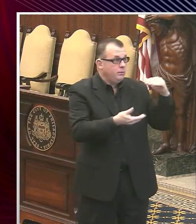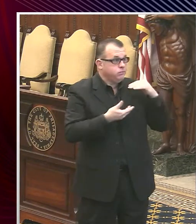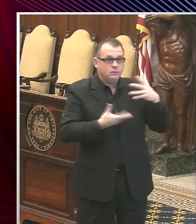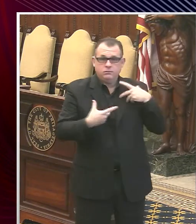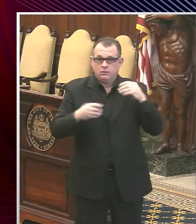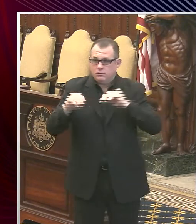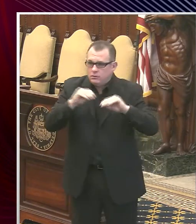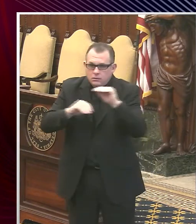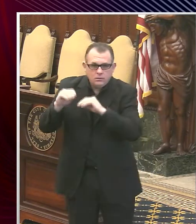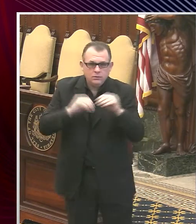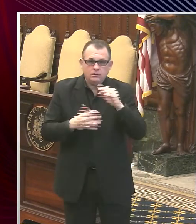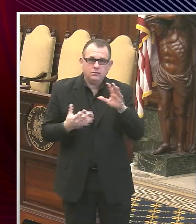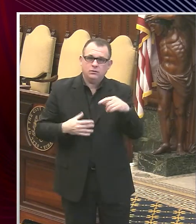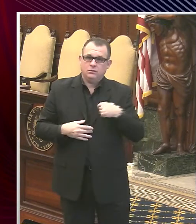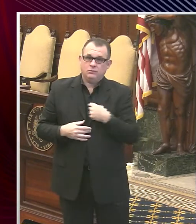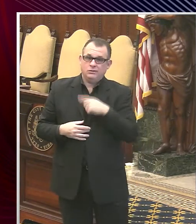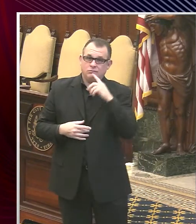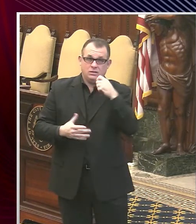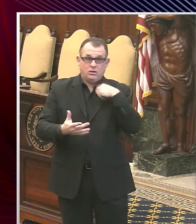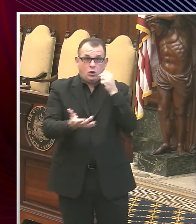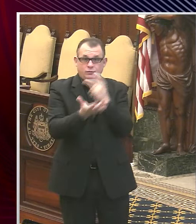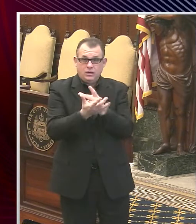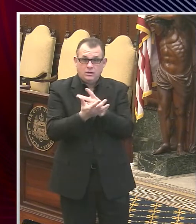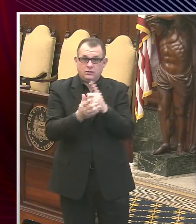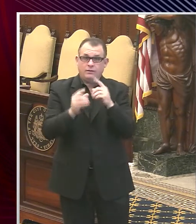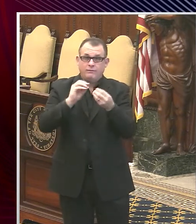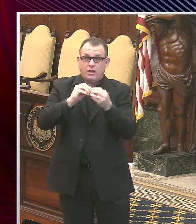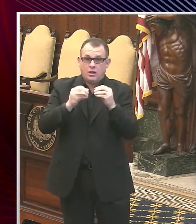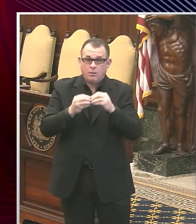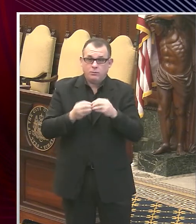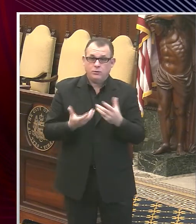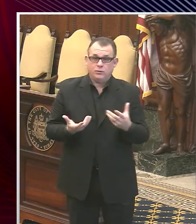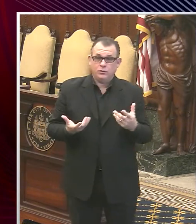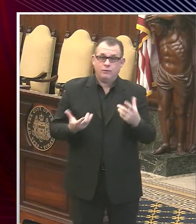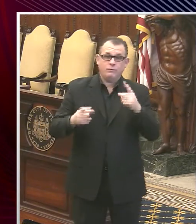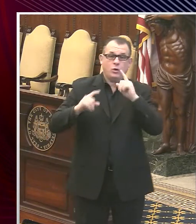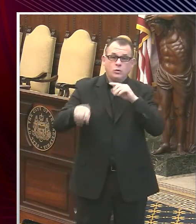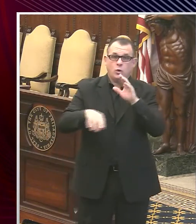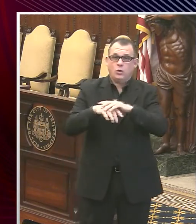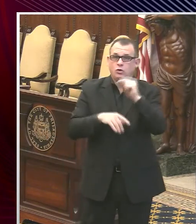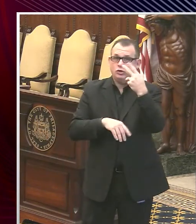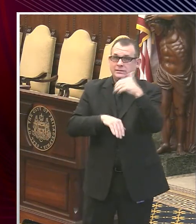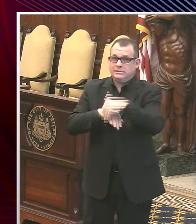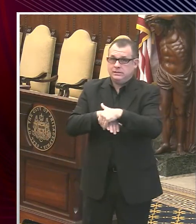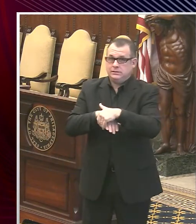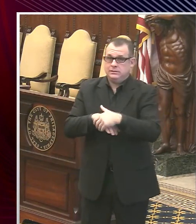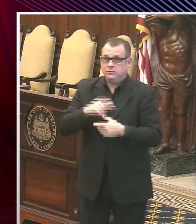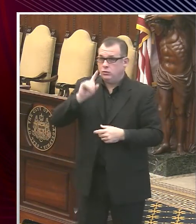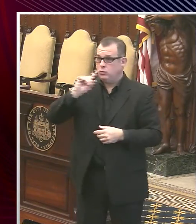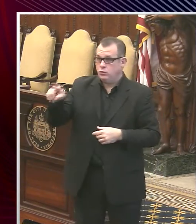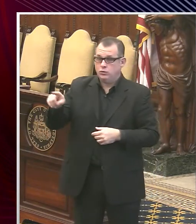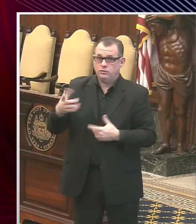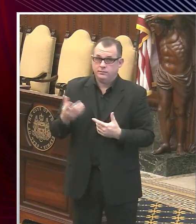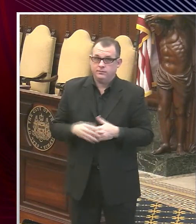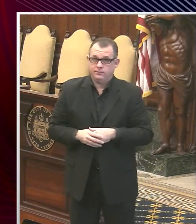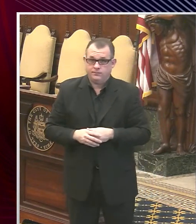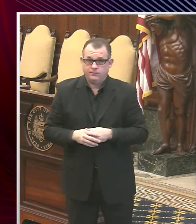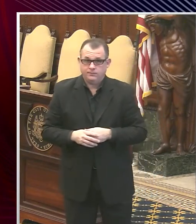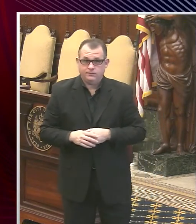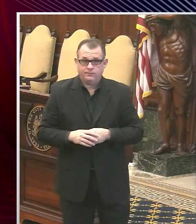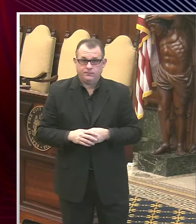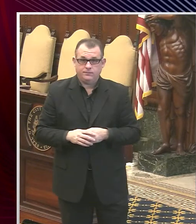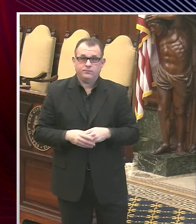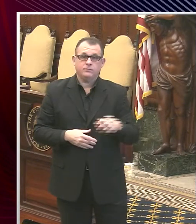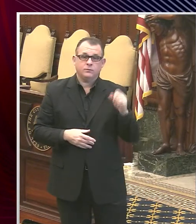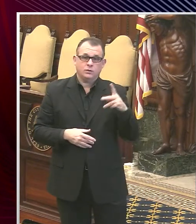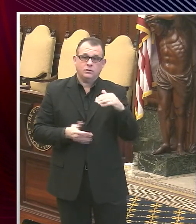we actually get our number and our authorization to go ahead and do ordering on Thursday night. Okay, and